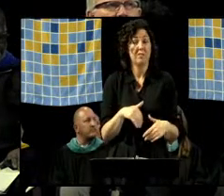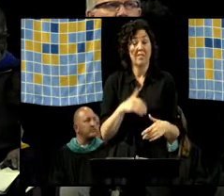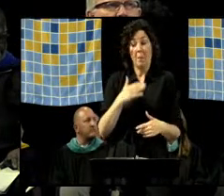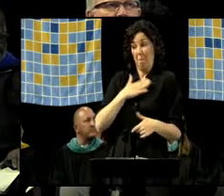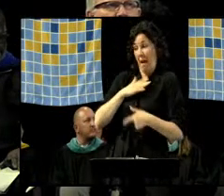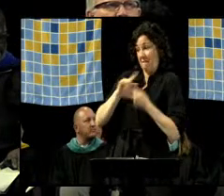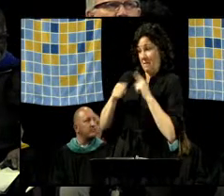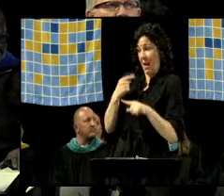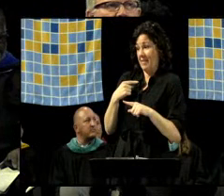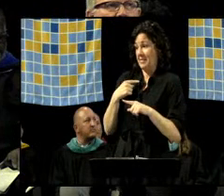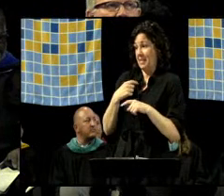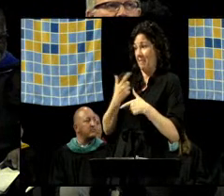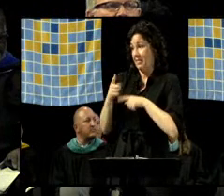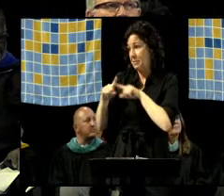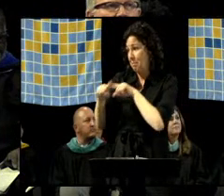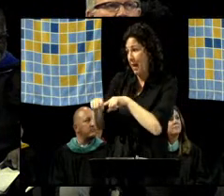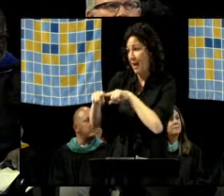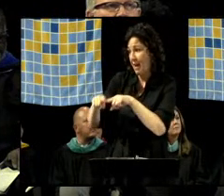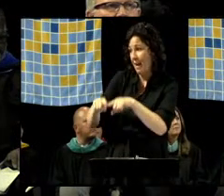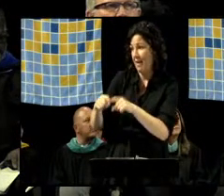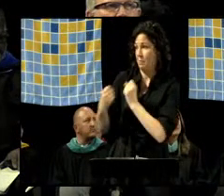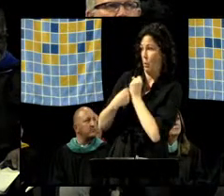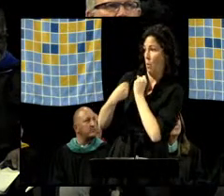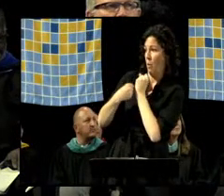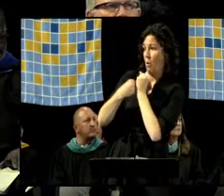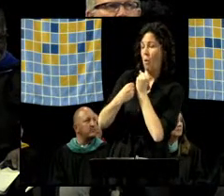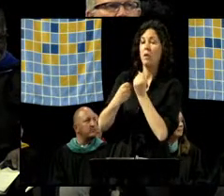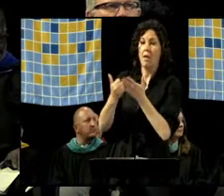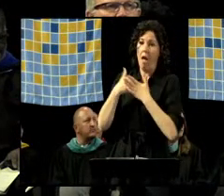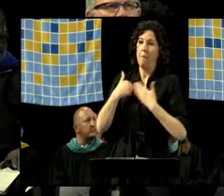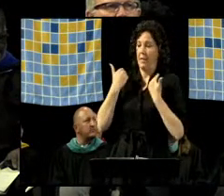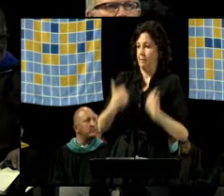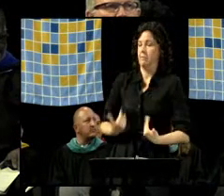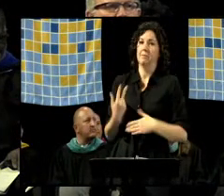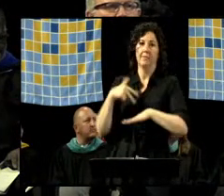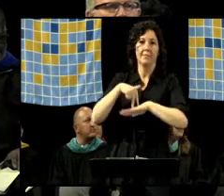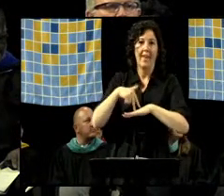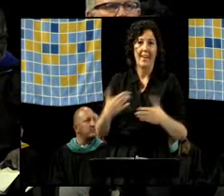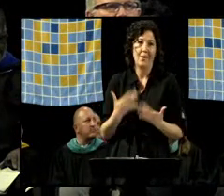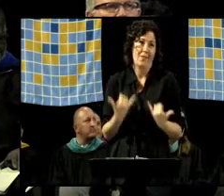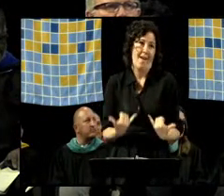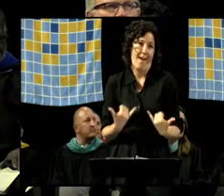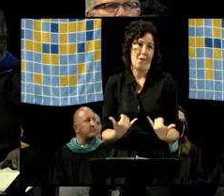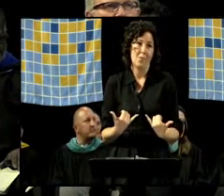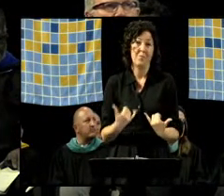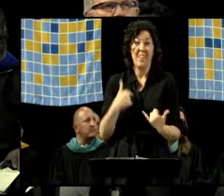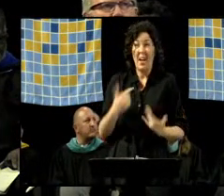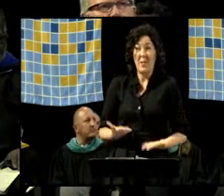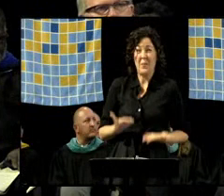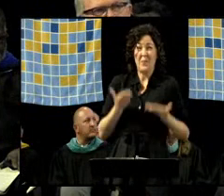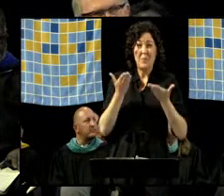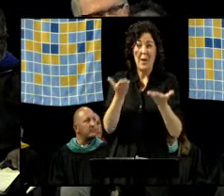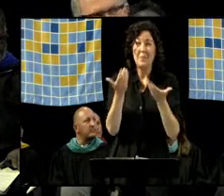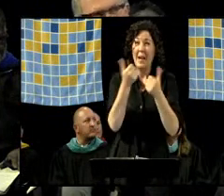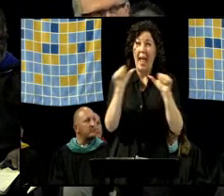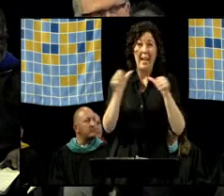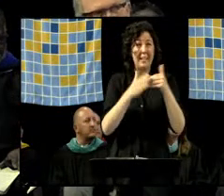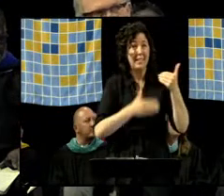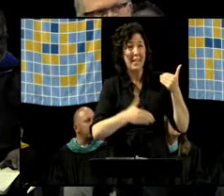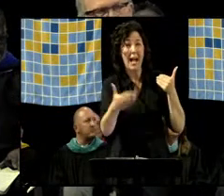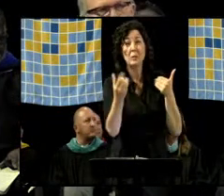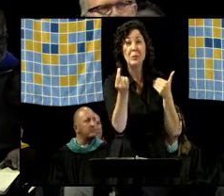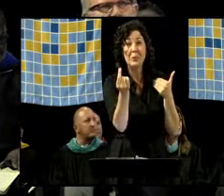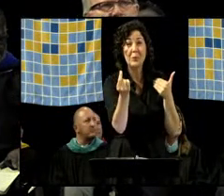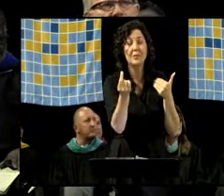built and relied upon, I don't think I would be where I am today. If I could recommend doing anything as we move into the next part of our lives, it would be